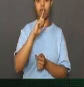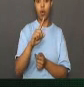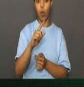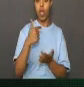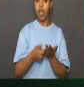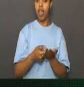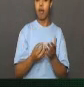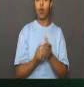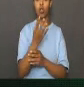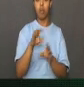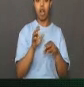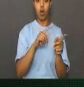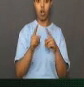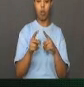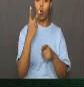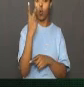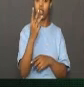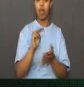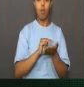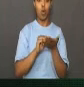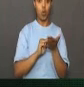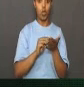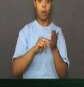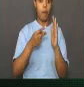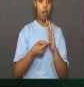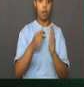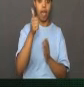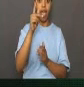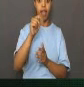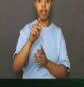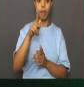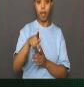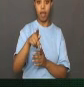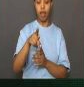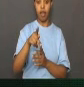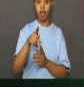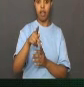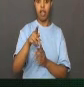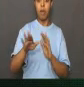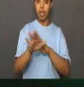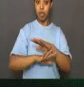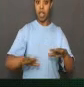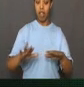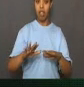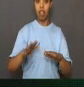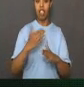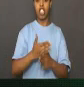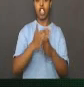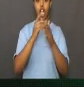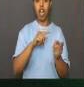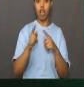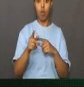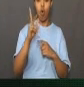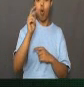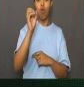of 2 molecules of ATP by substrate-level phosphorylation